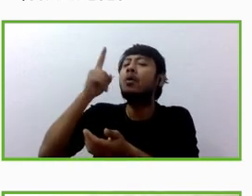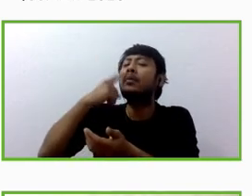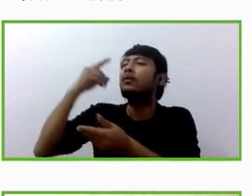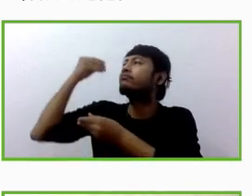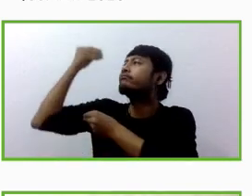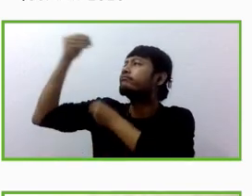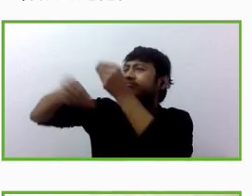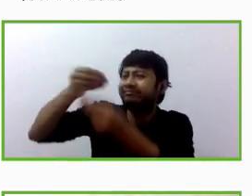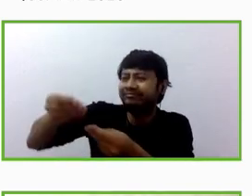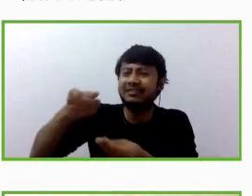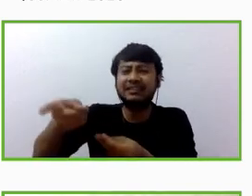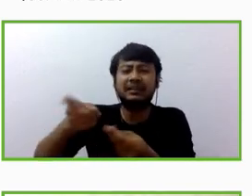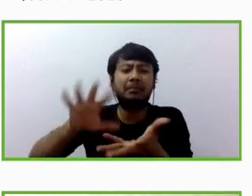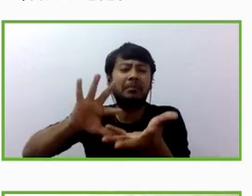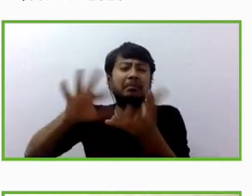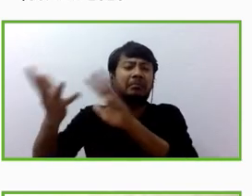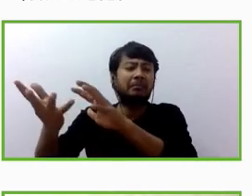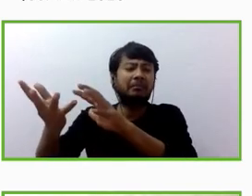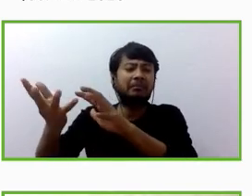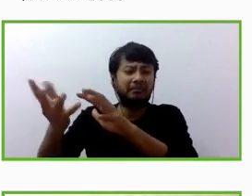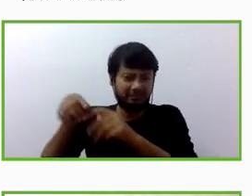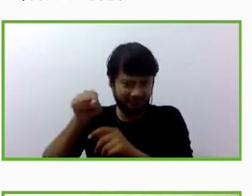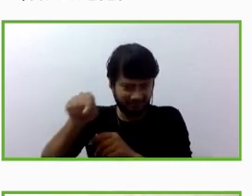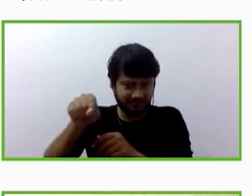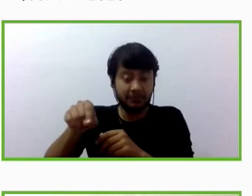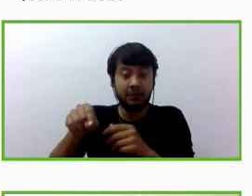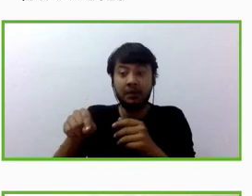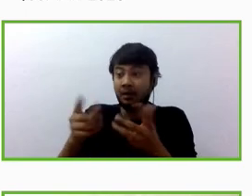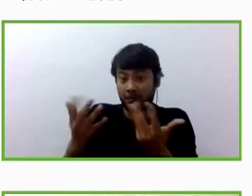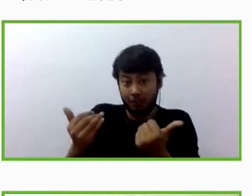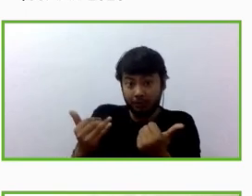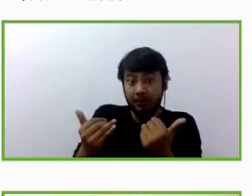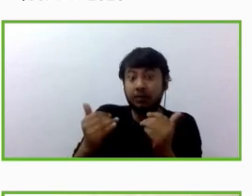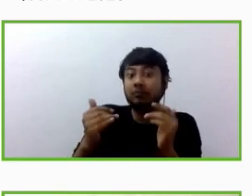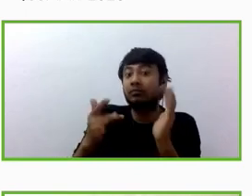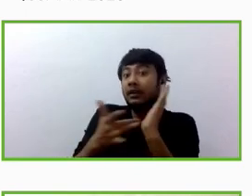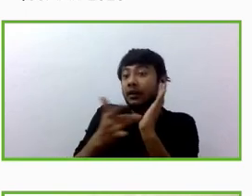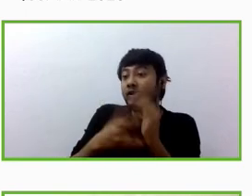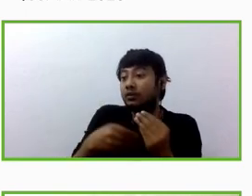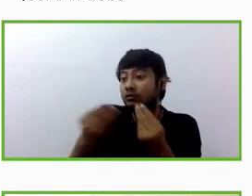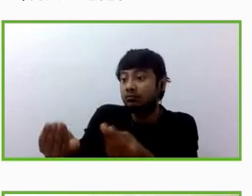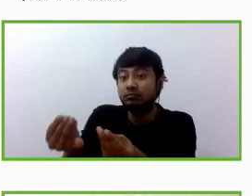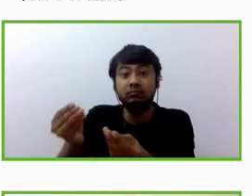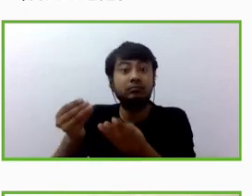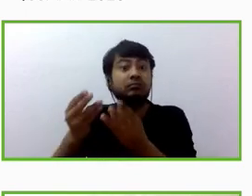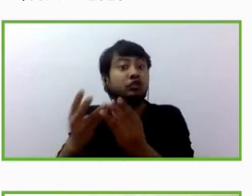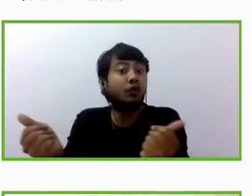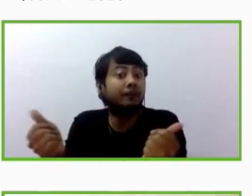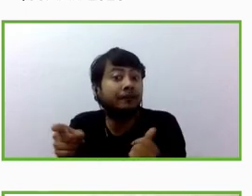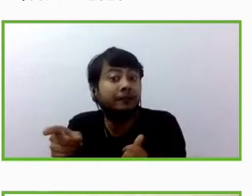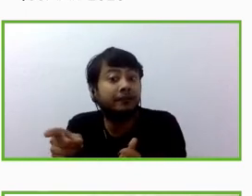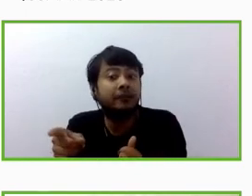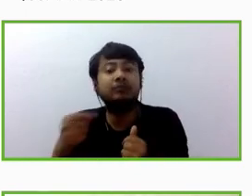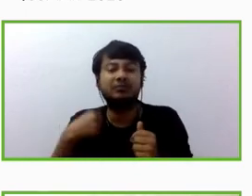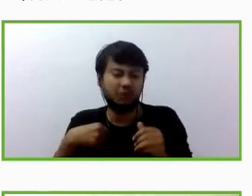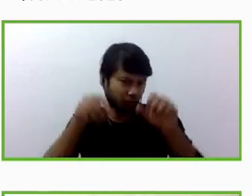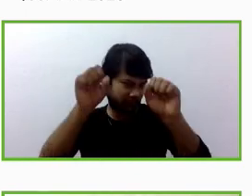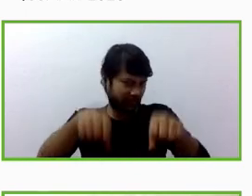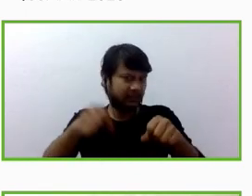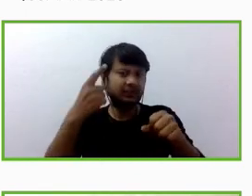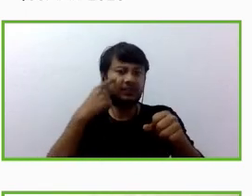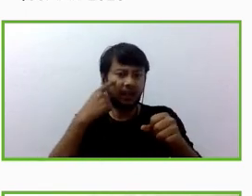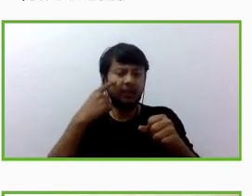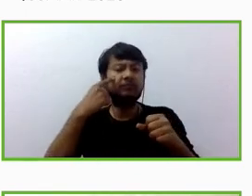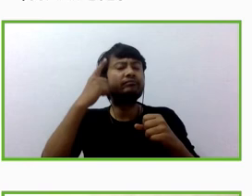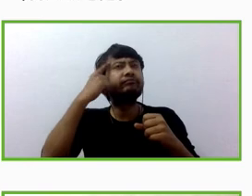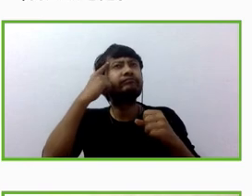malformations, I guess is the right word. Yeah. So I am anticipating that technology will play an enormous role in assisting people